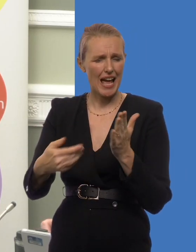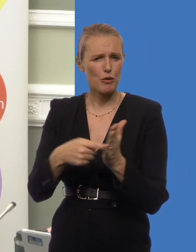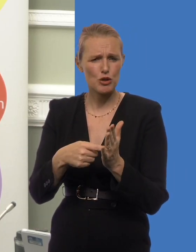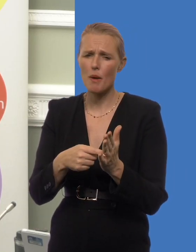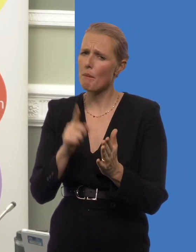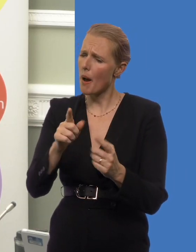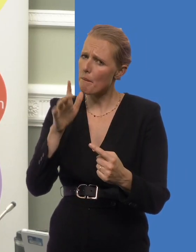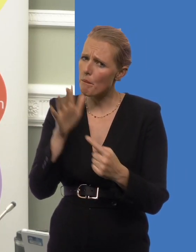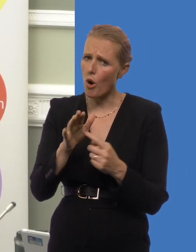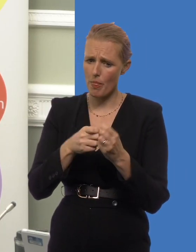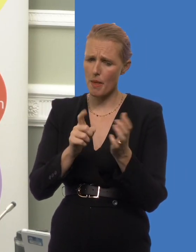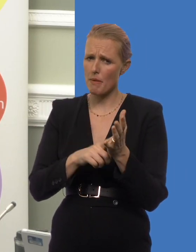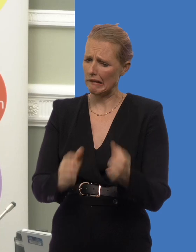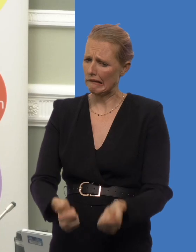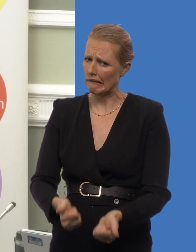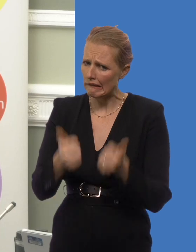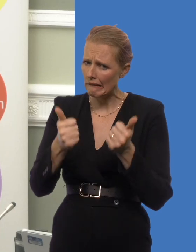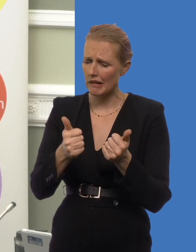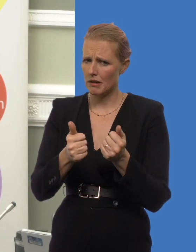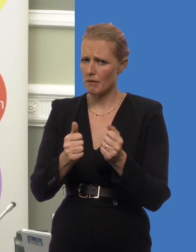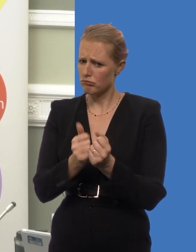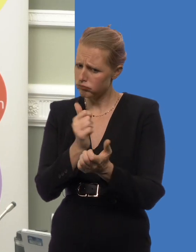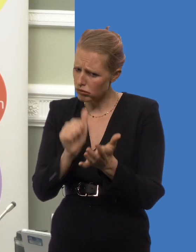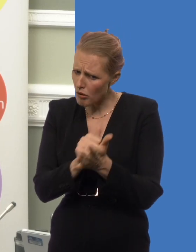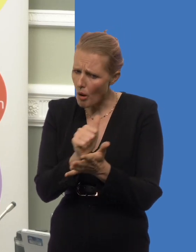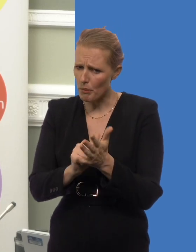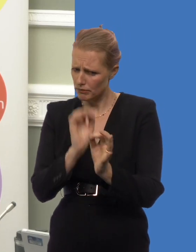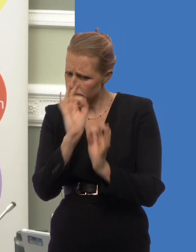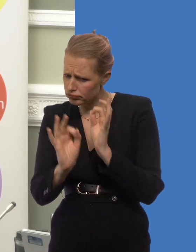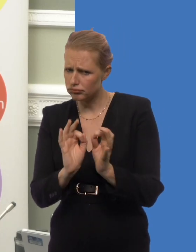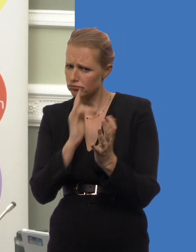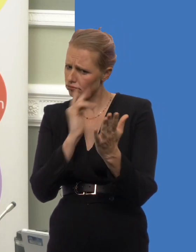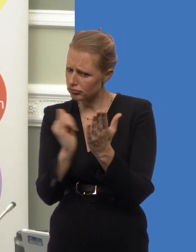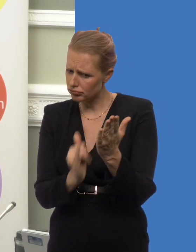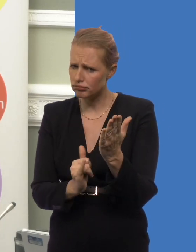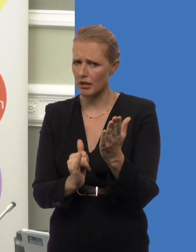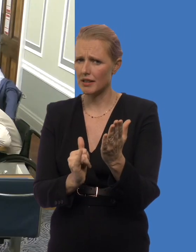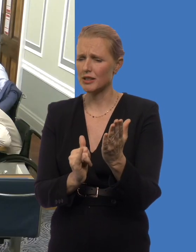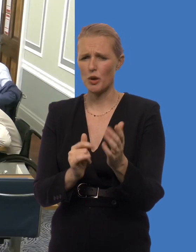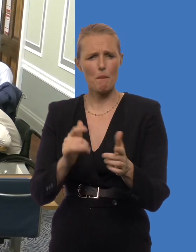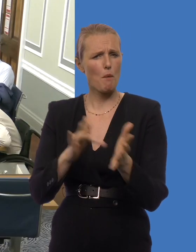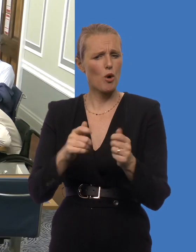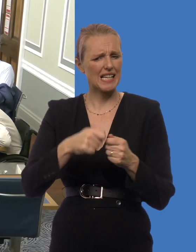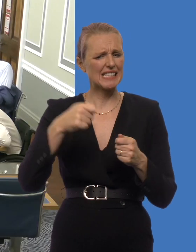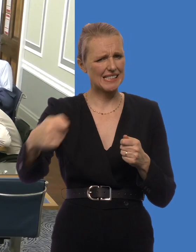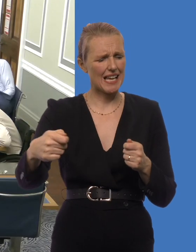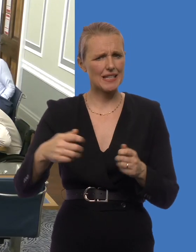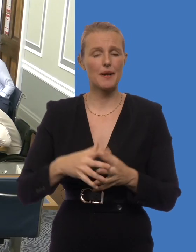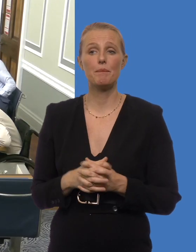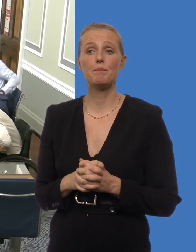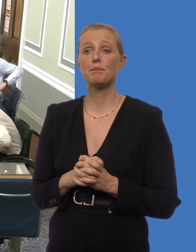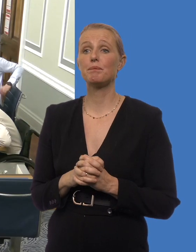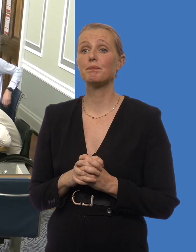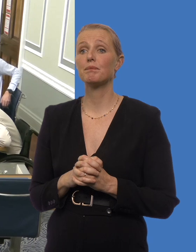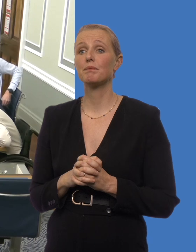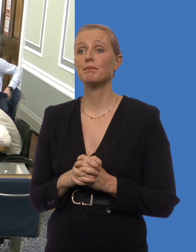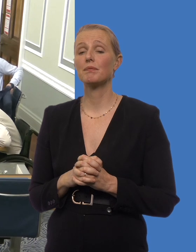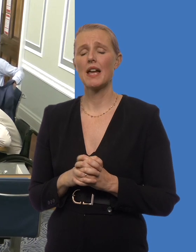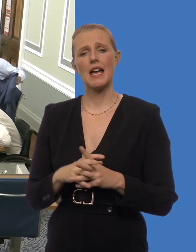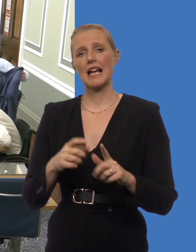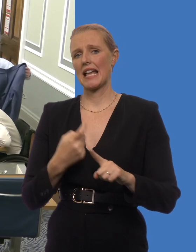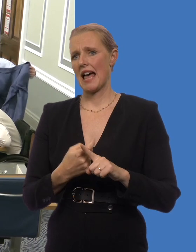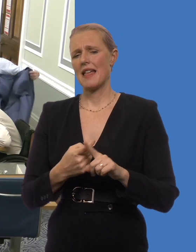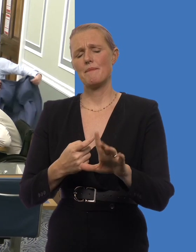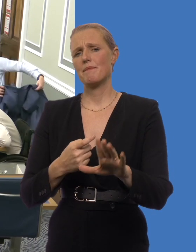scrutiny of this bill itself. So I think those are all key factors. Go ahead, Kelly. Can I just suggest, in our